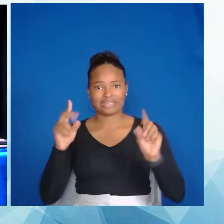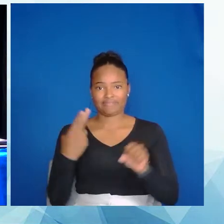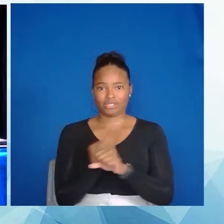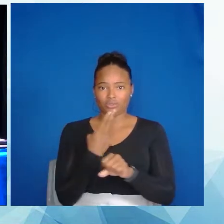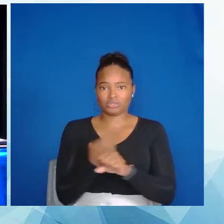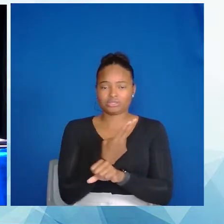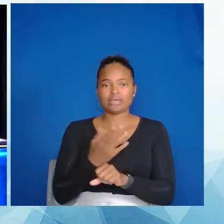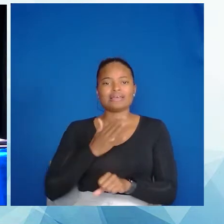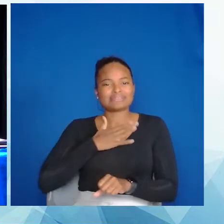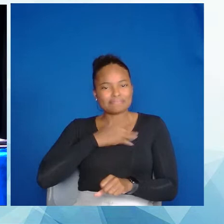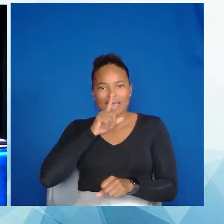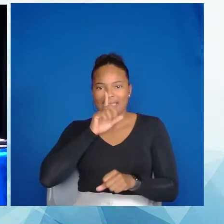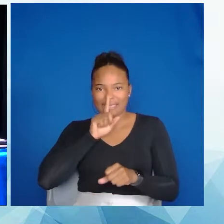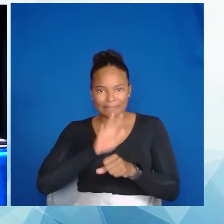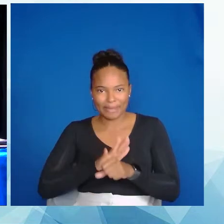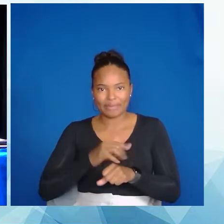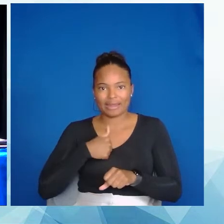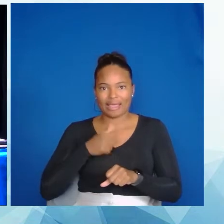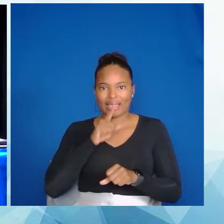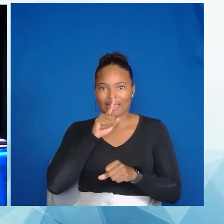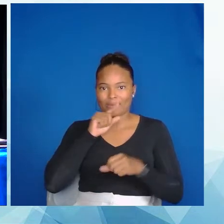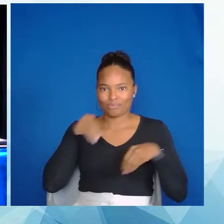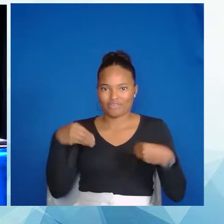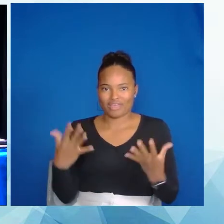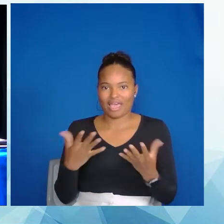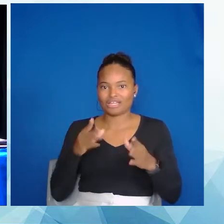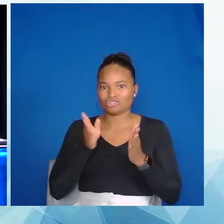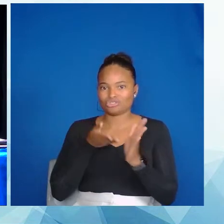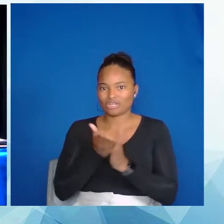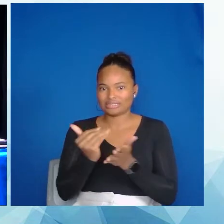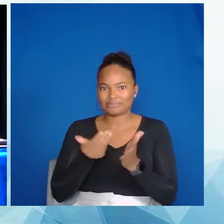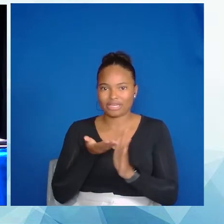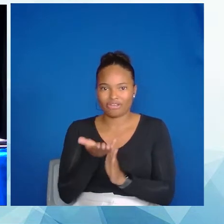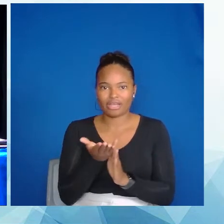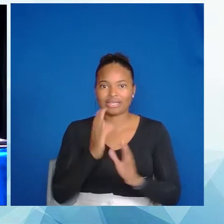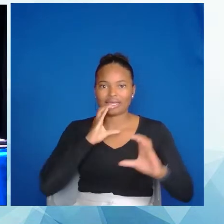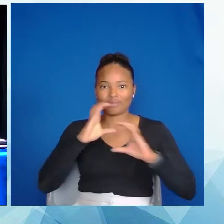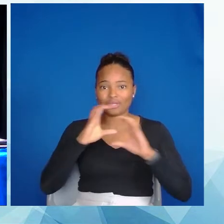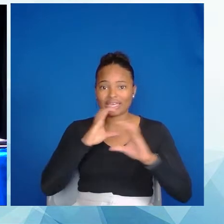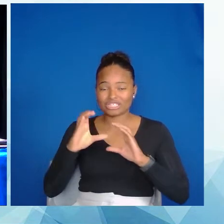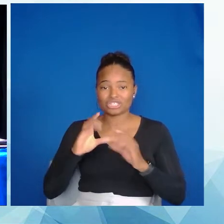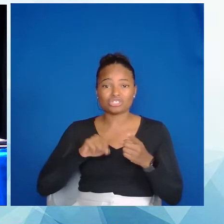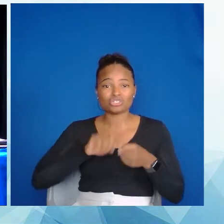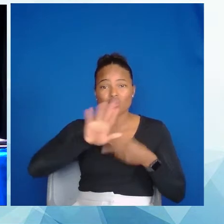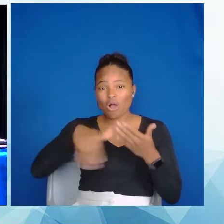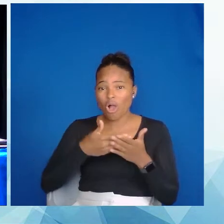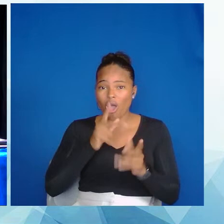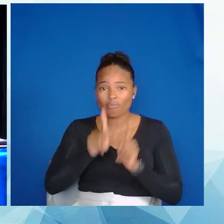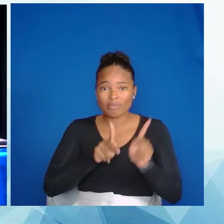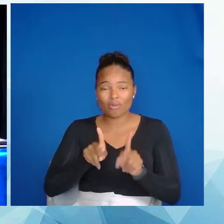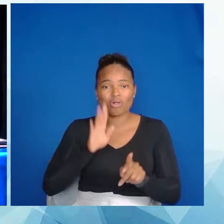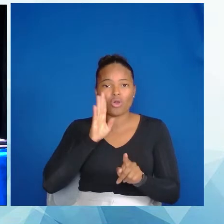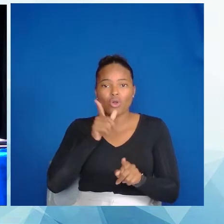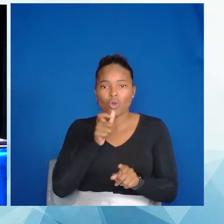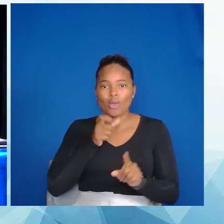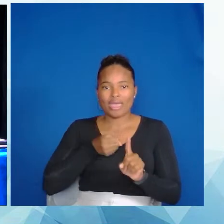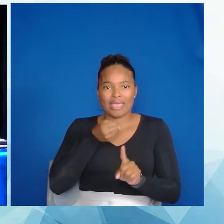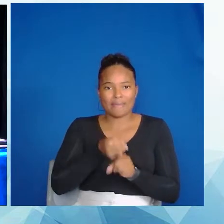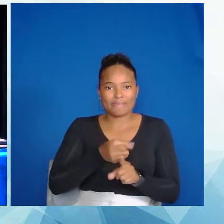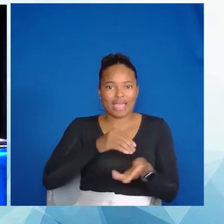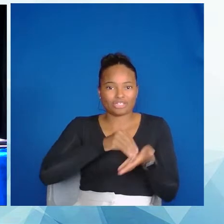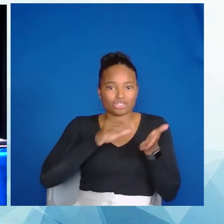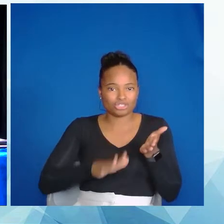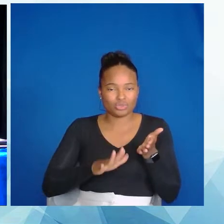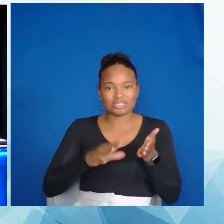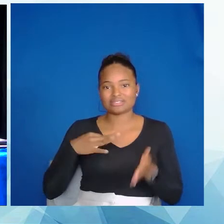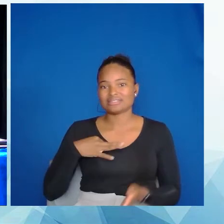to ensure that I provide transparent communication to all stakeholders that impact our students, staff, and families. And that really wraps